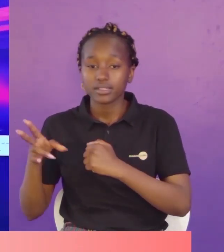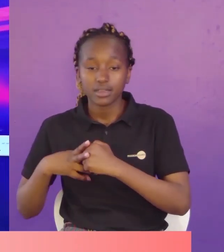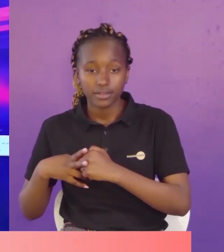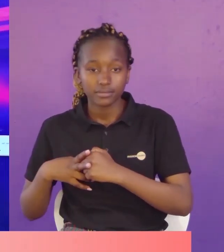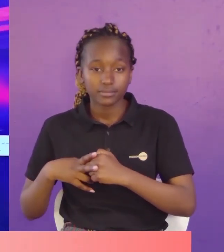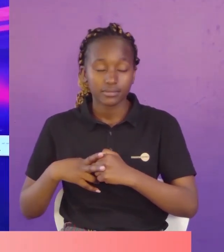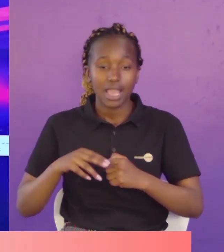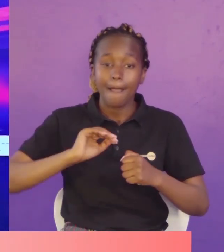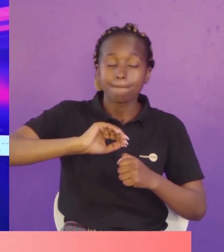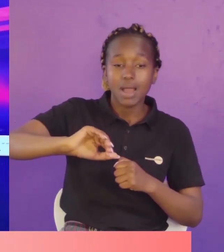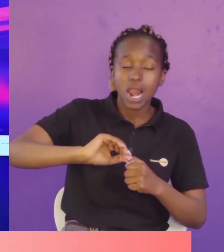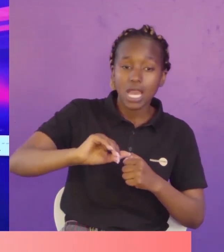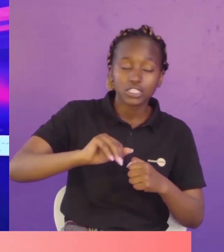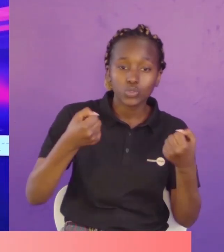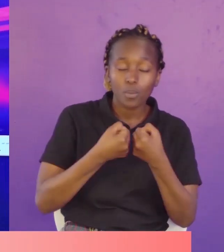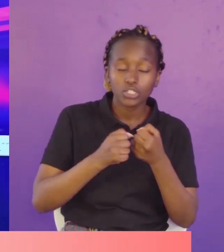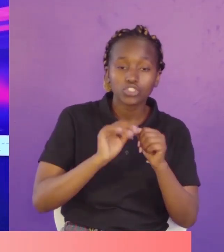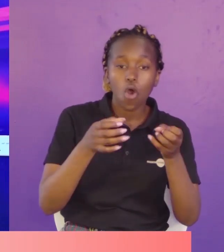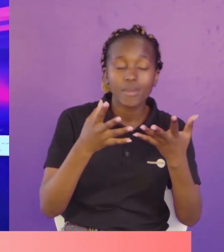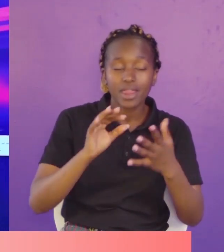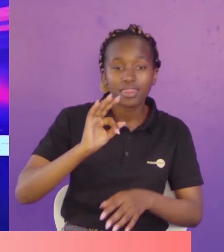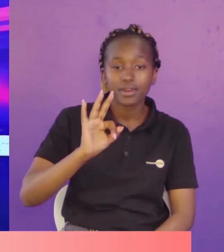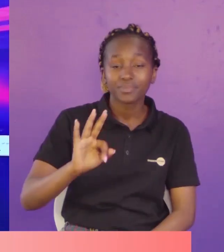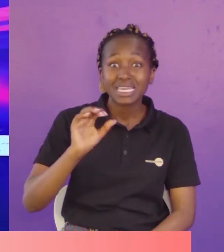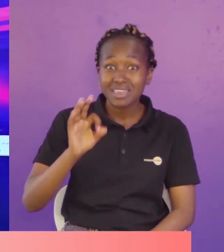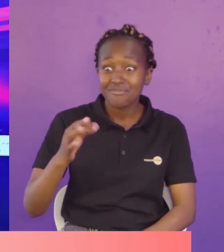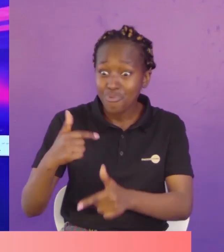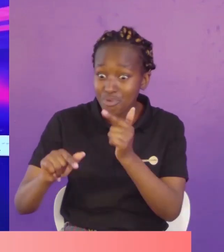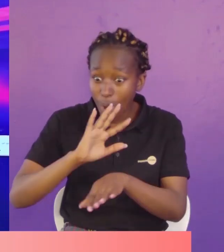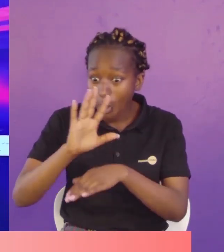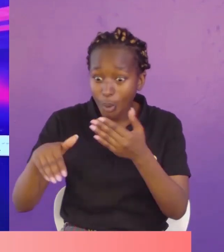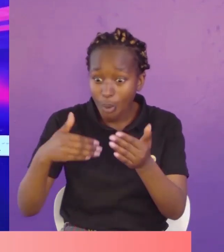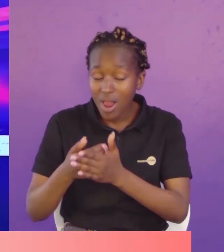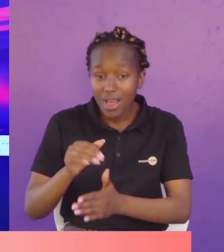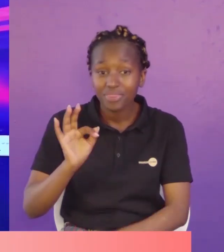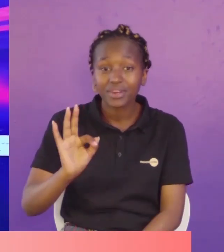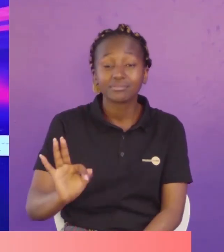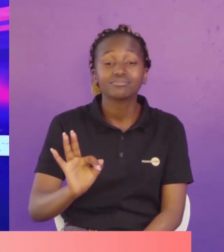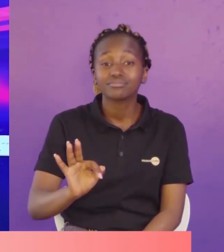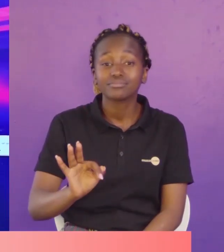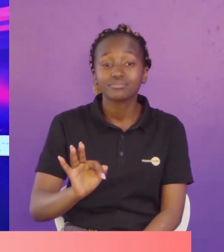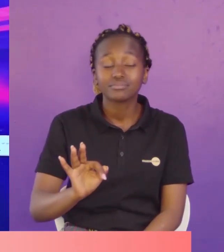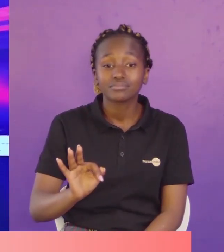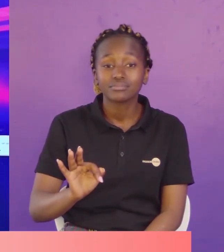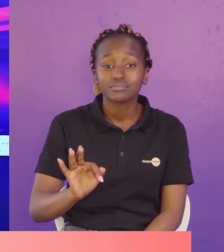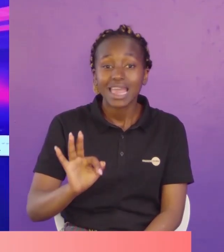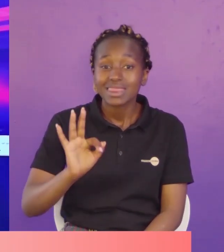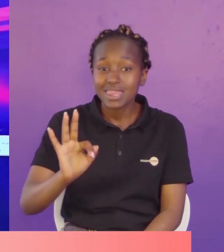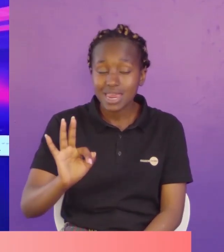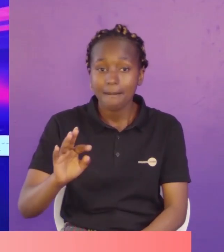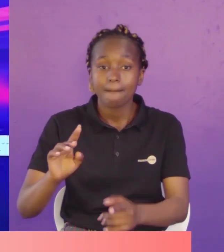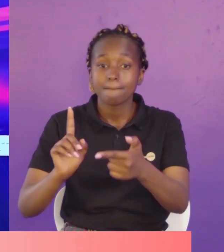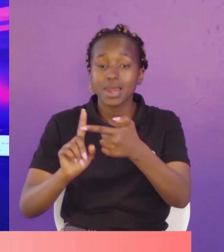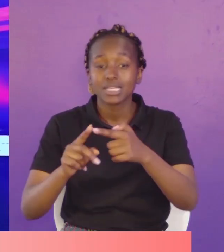games that are remaining are 3. Yes. Even if we win the 3 games, 3 plus 7, that